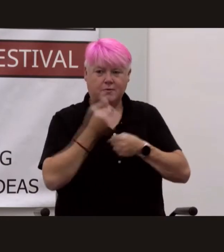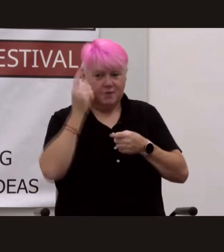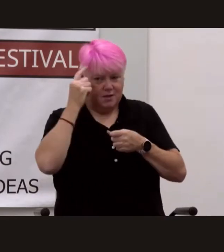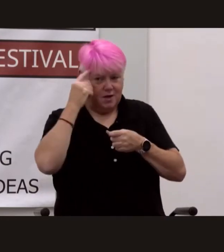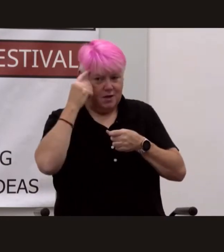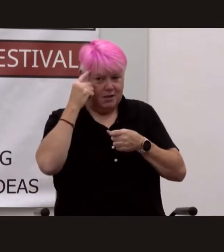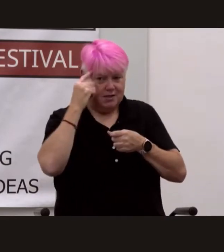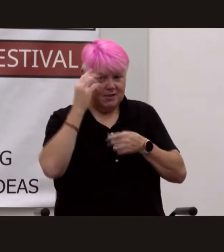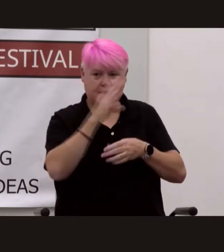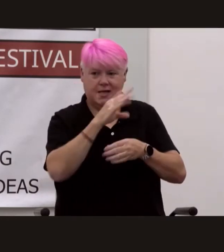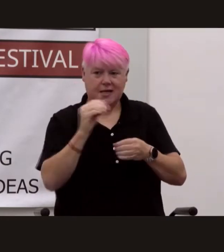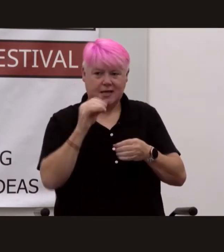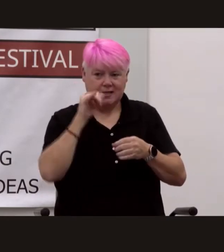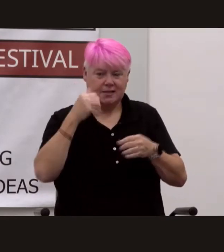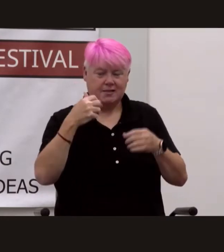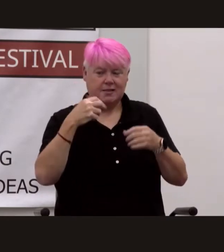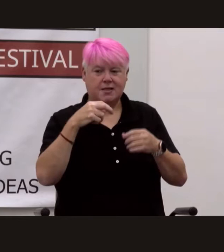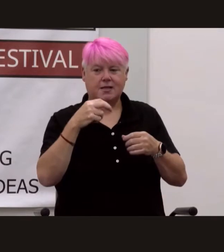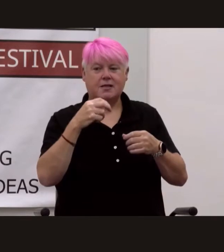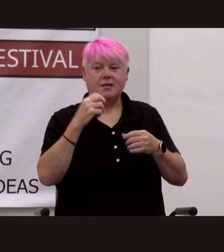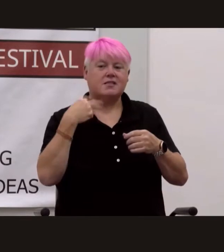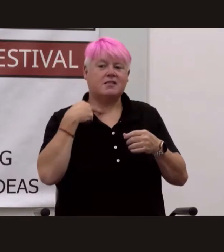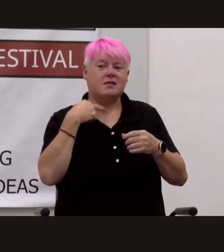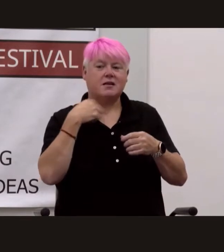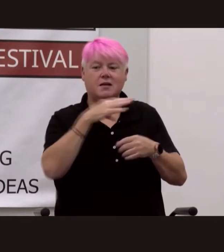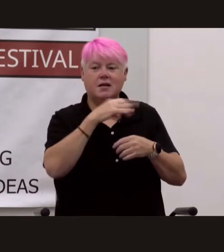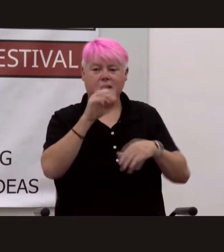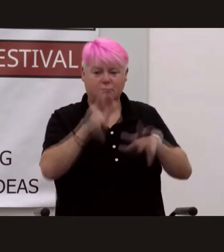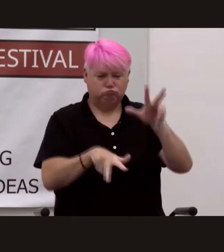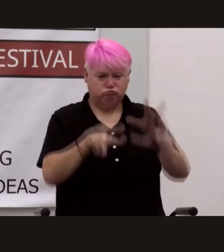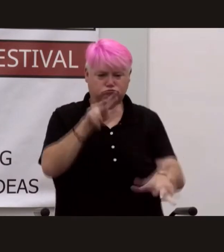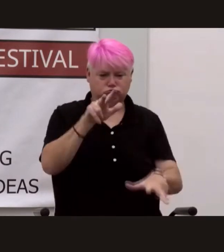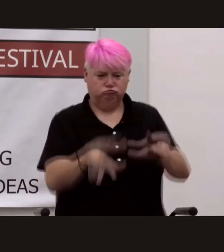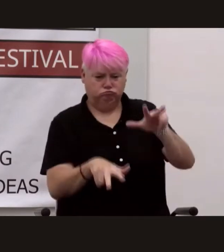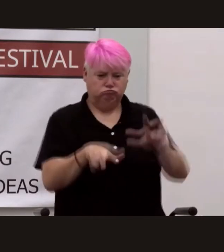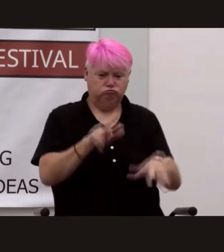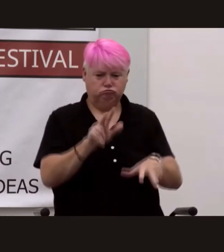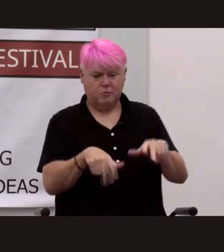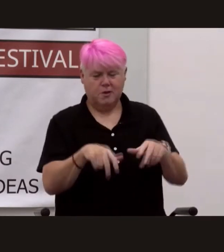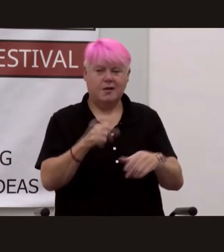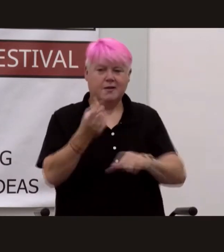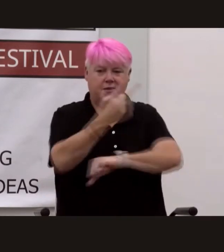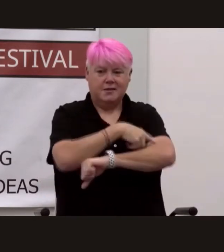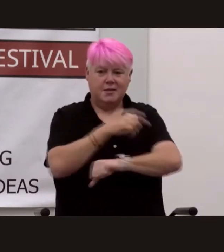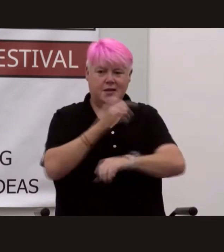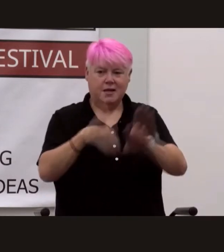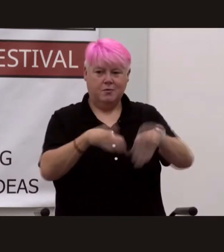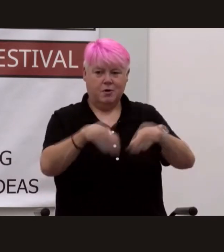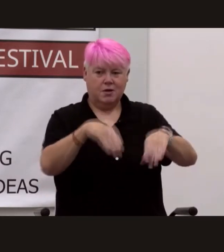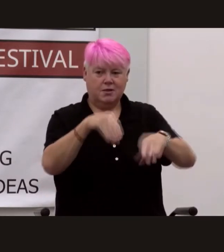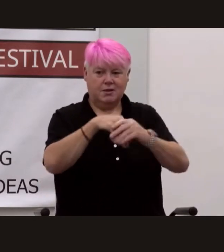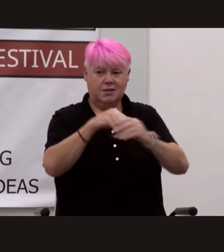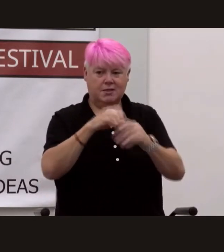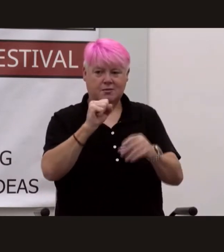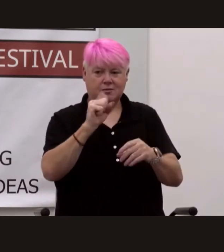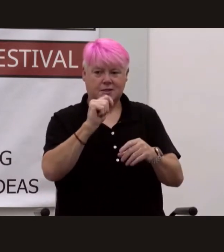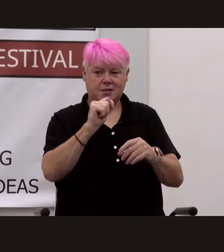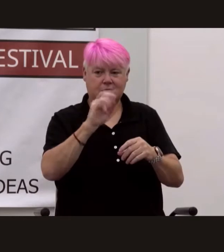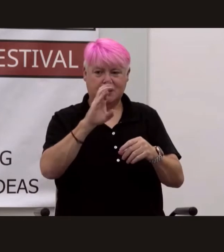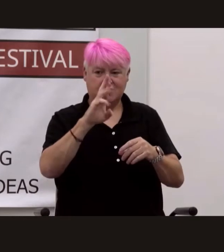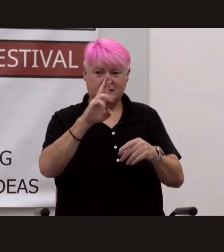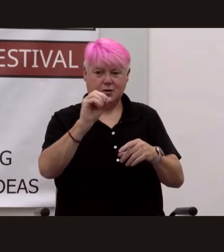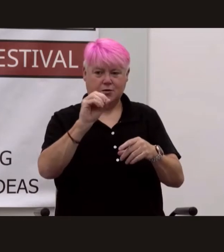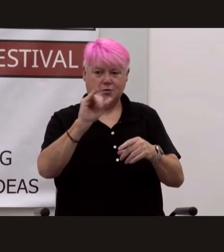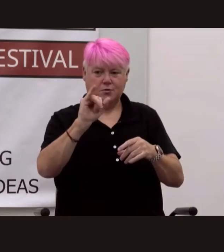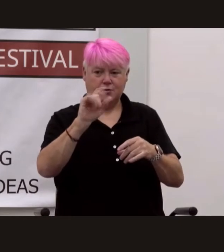relentless, stiff, and awkward. And the day he walked into the mining town of St. Croix, Montana, and opened the door